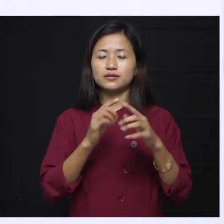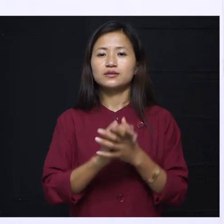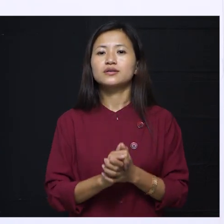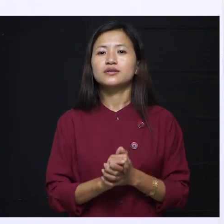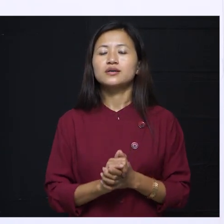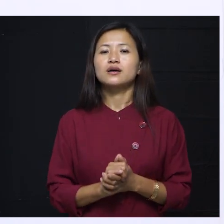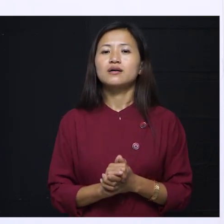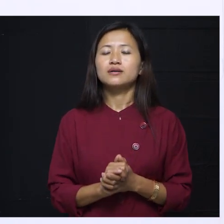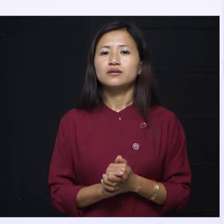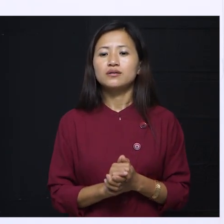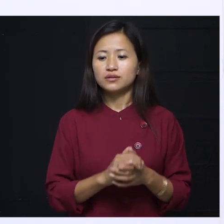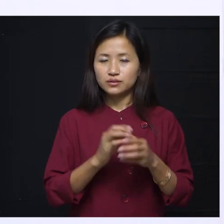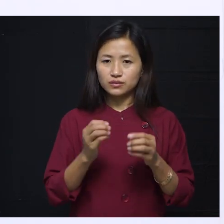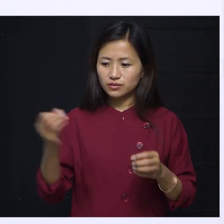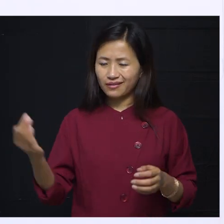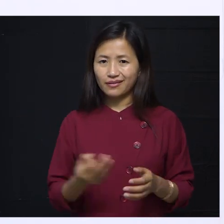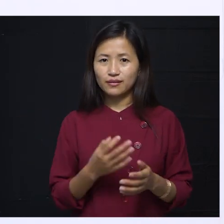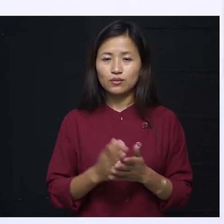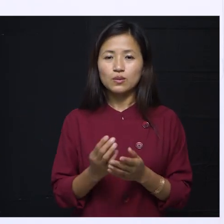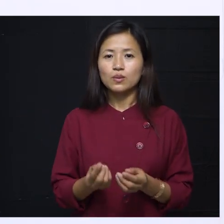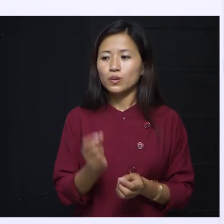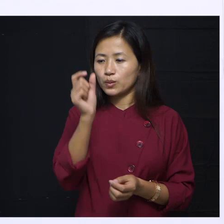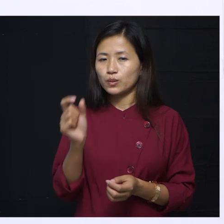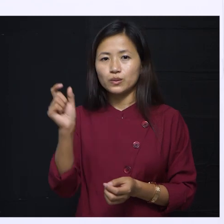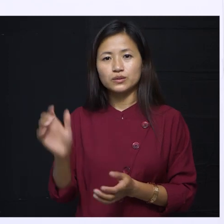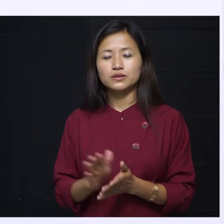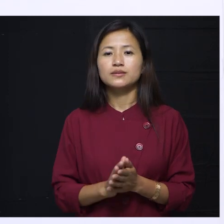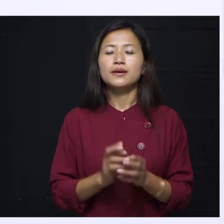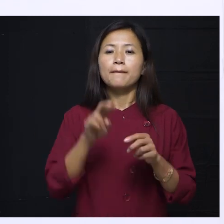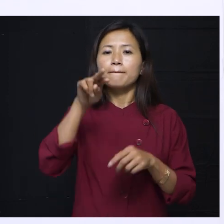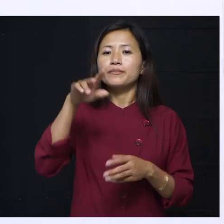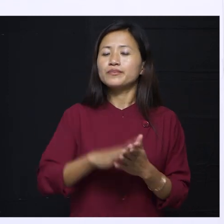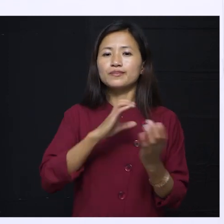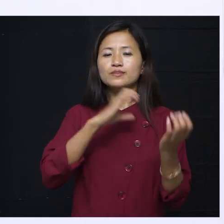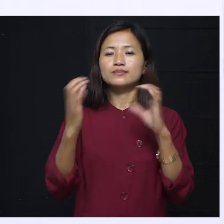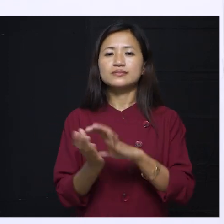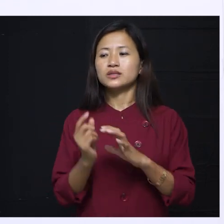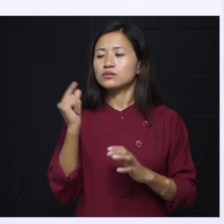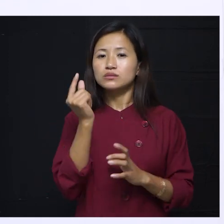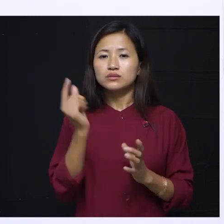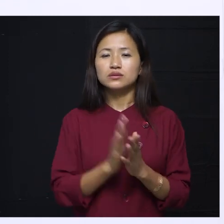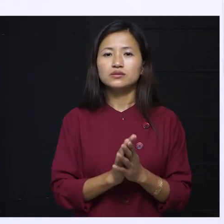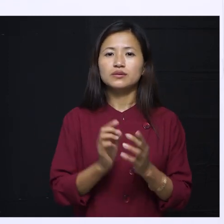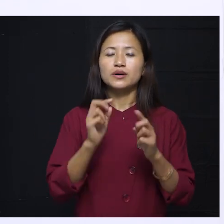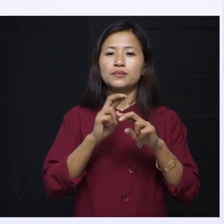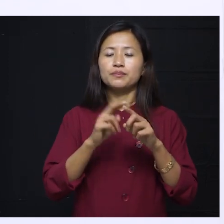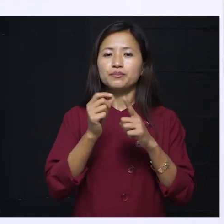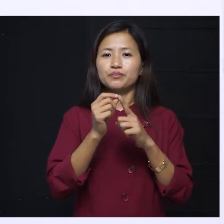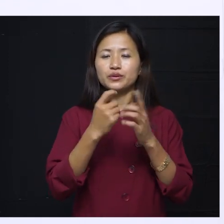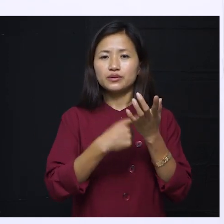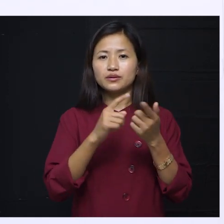add this prefix, it becomes a new word. The meaning changes. So that is the function of a prefix, or for that matter,